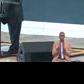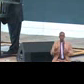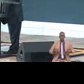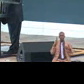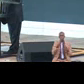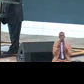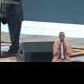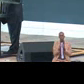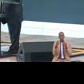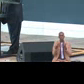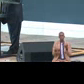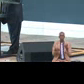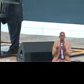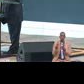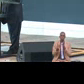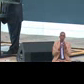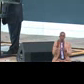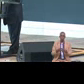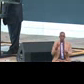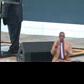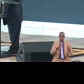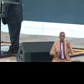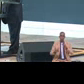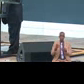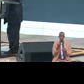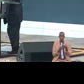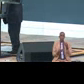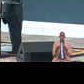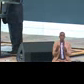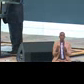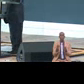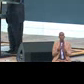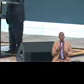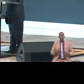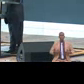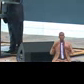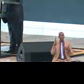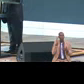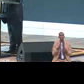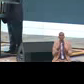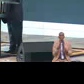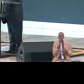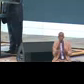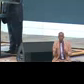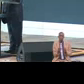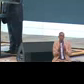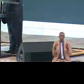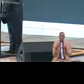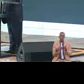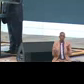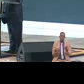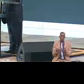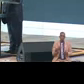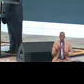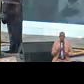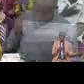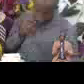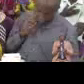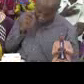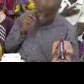be irrebukable. My life will be irrebukable. My ministry will